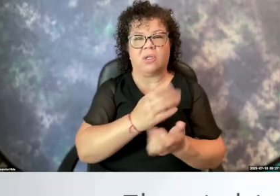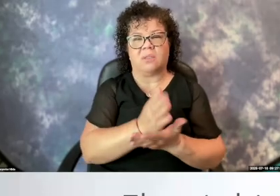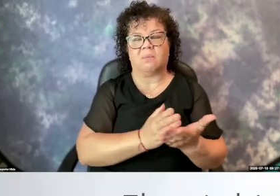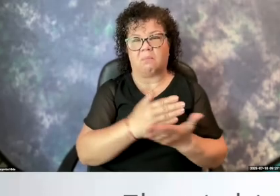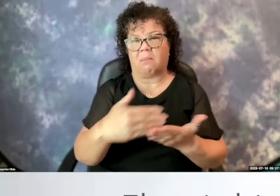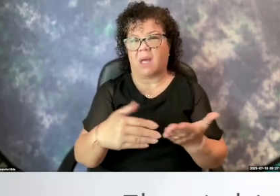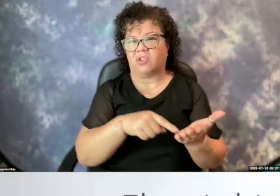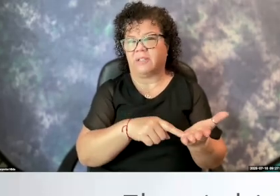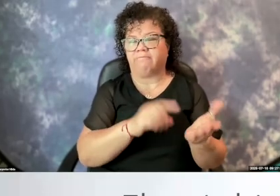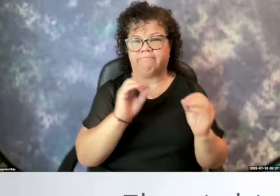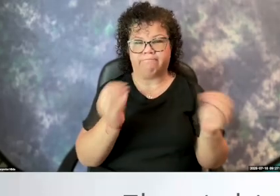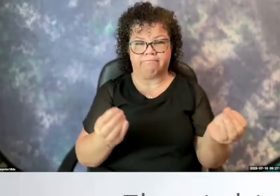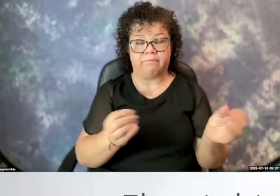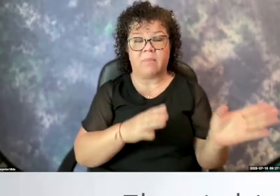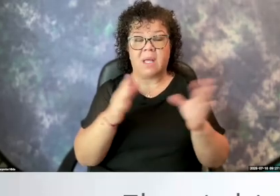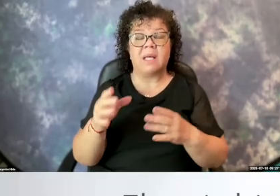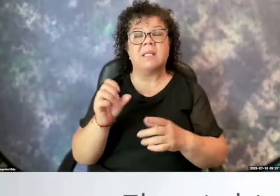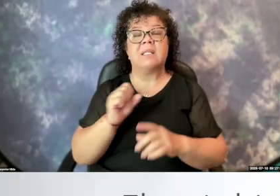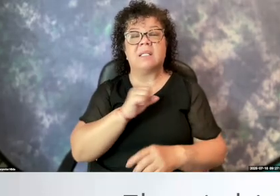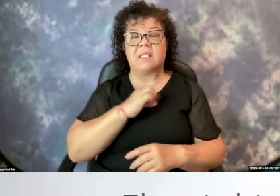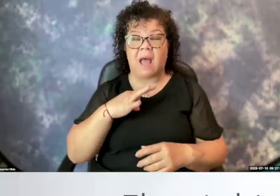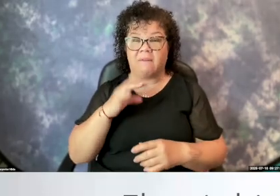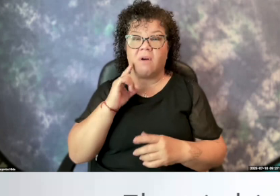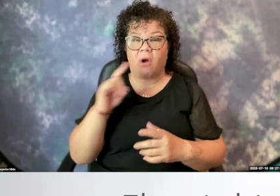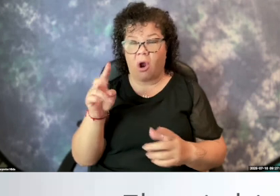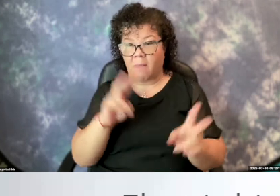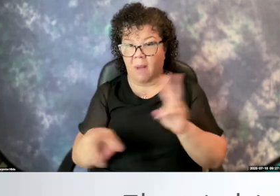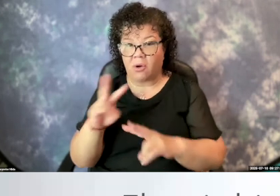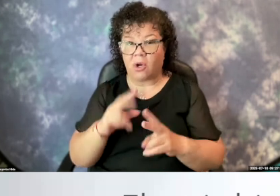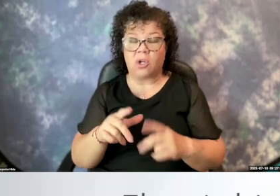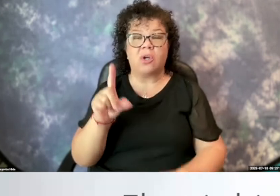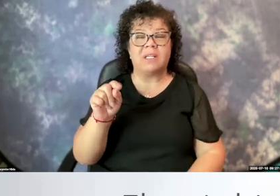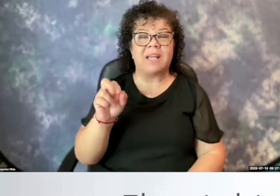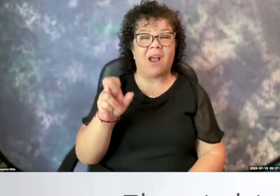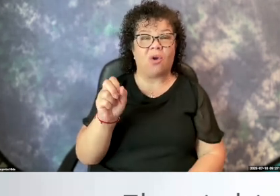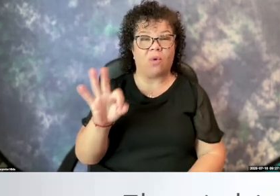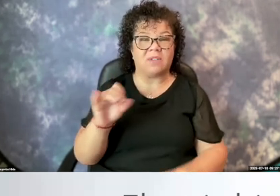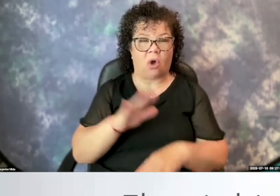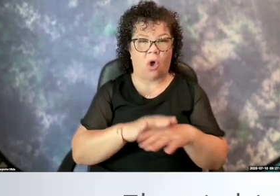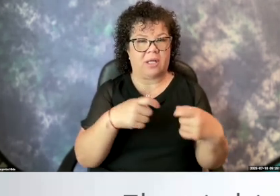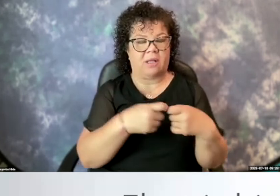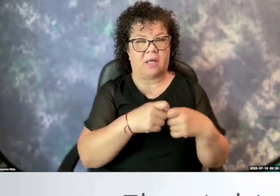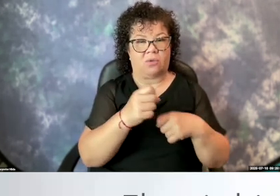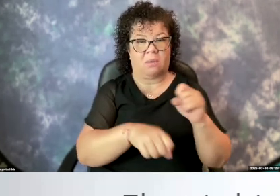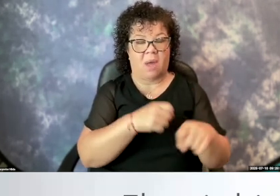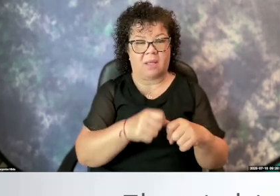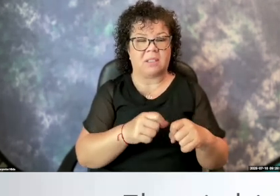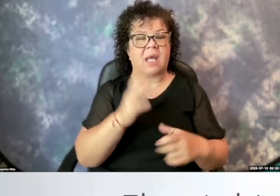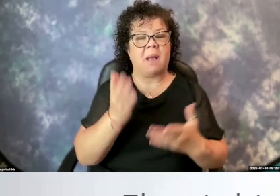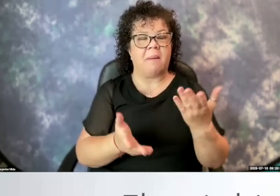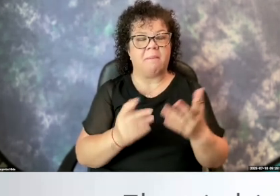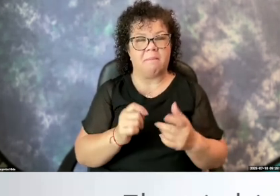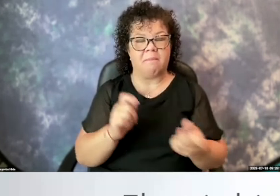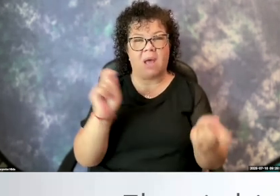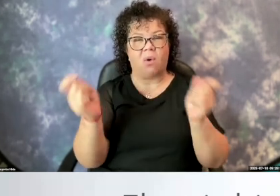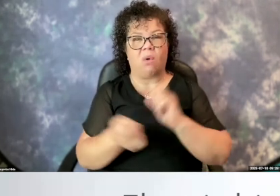no funding allocated in this year's budget for the project. Staff are monitoring the effects of tariffs